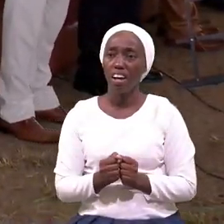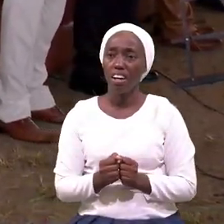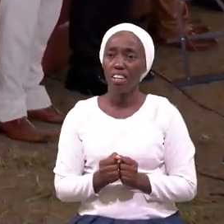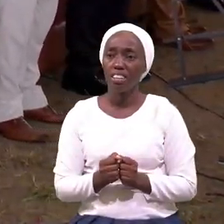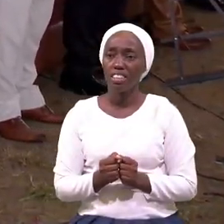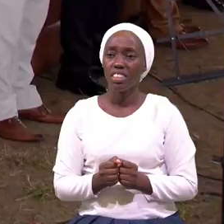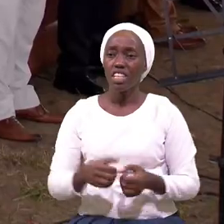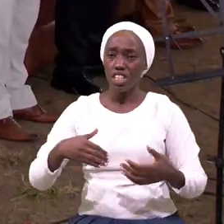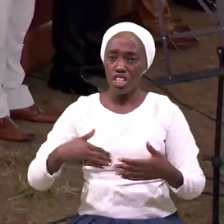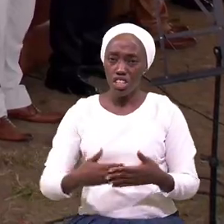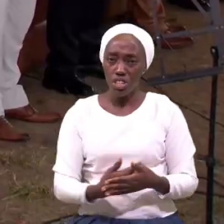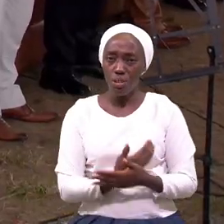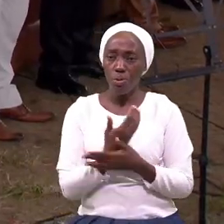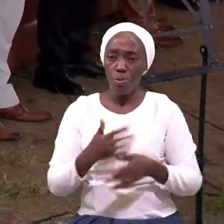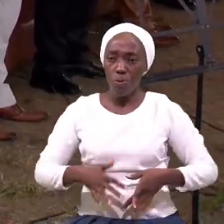New life.